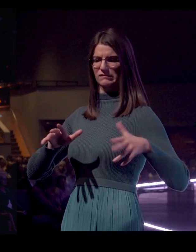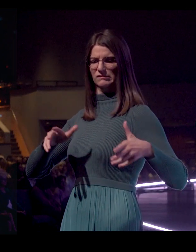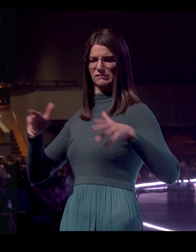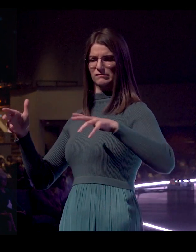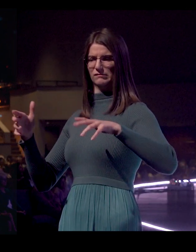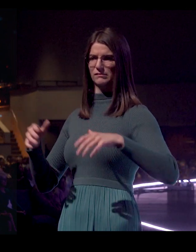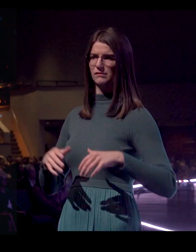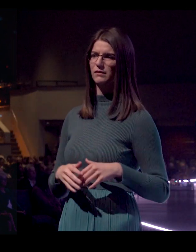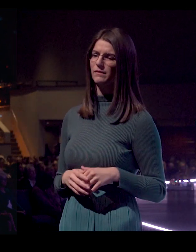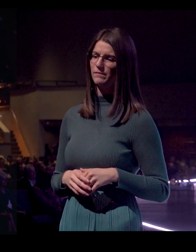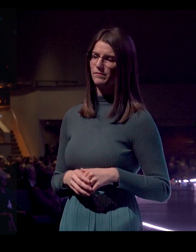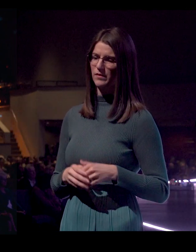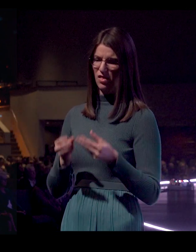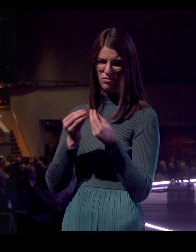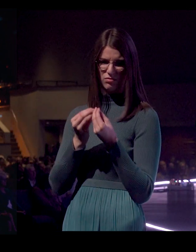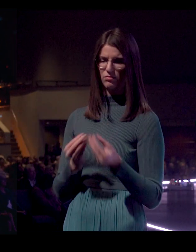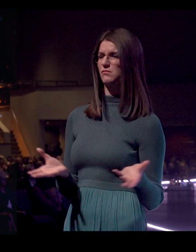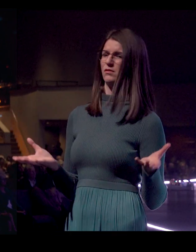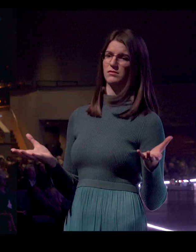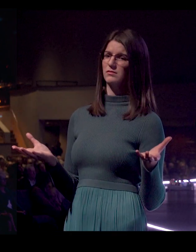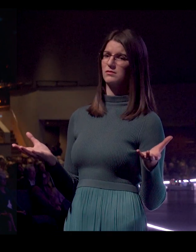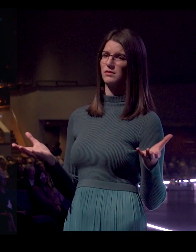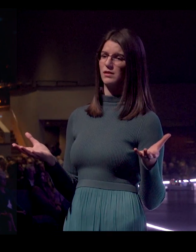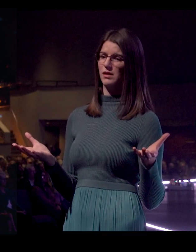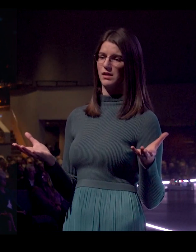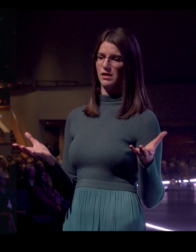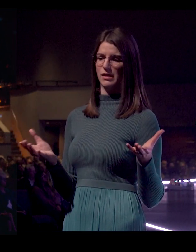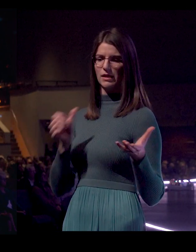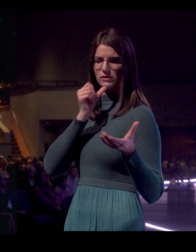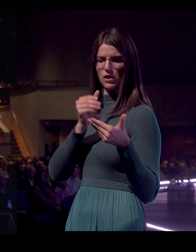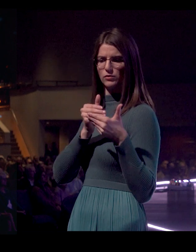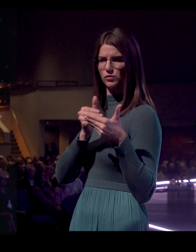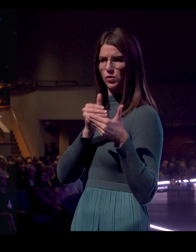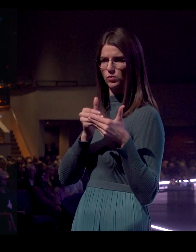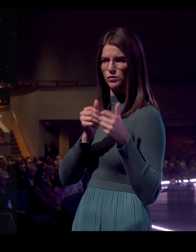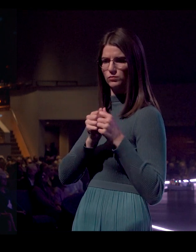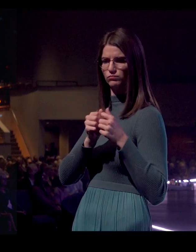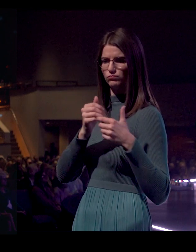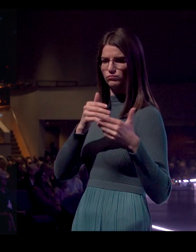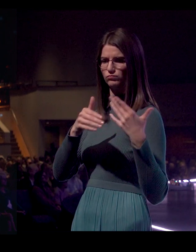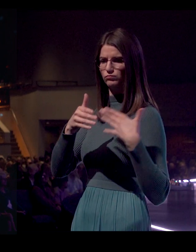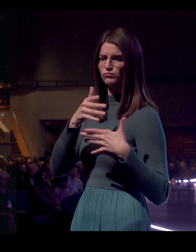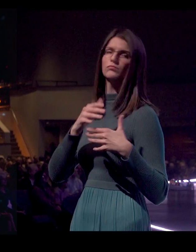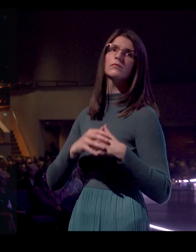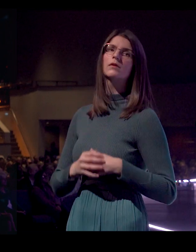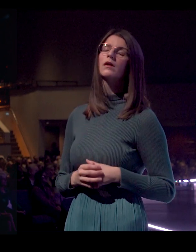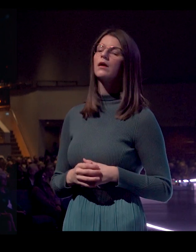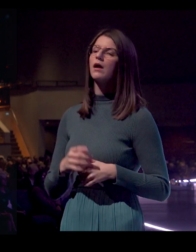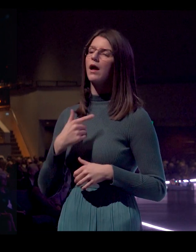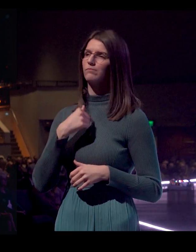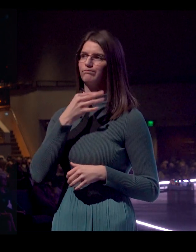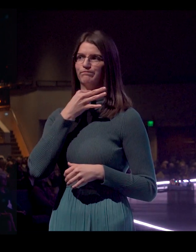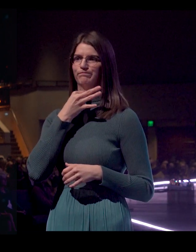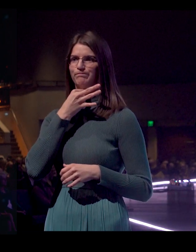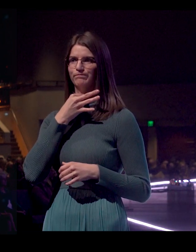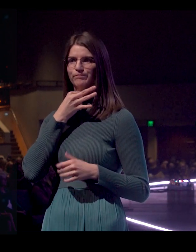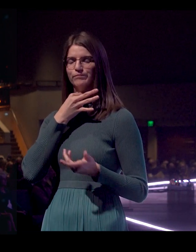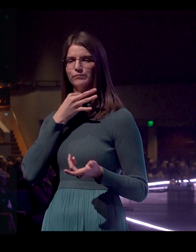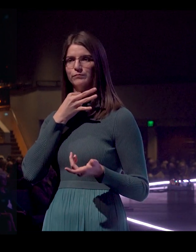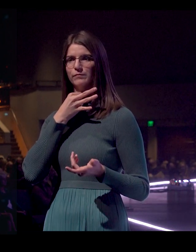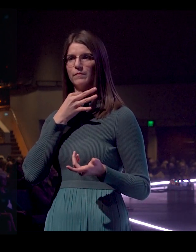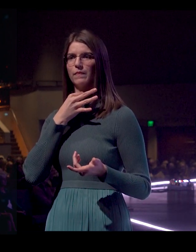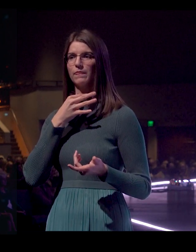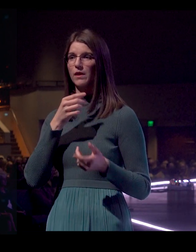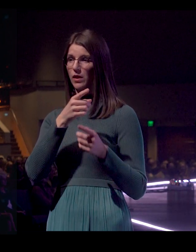wasn't as close to us. I just wonder, If you were honest today, if any of those words would describe you,